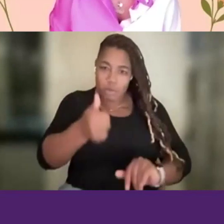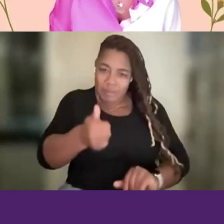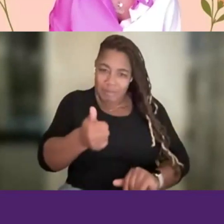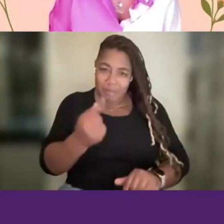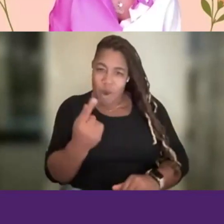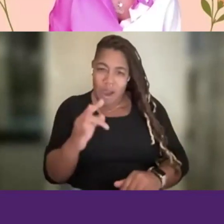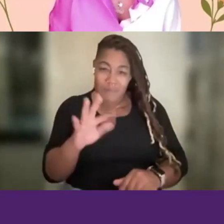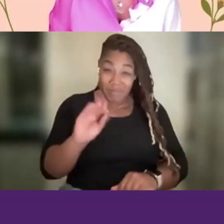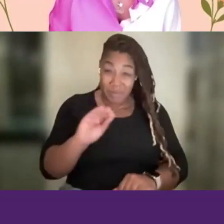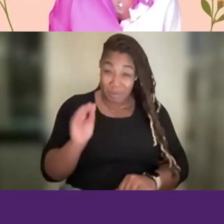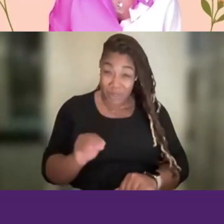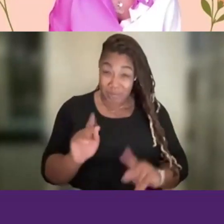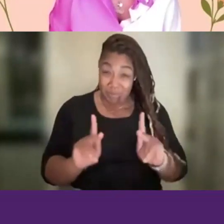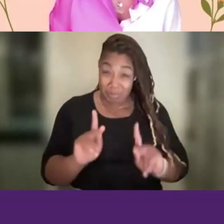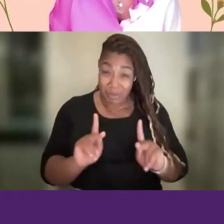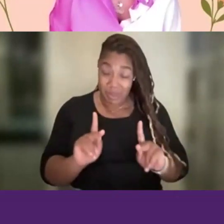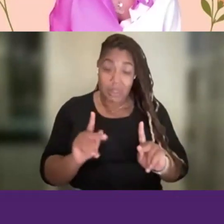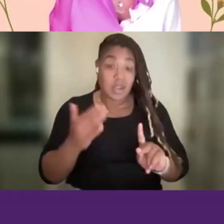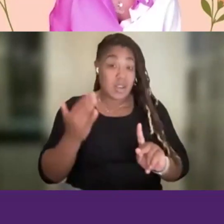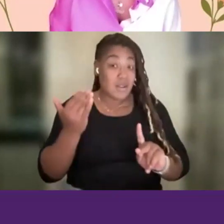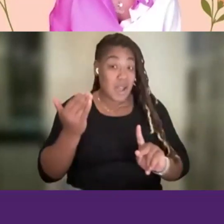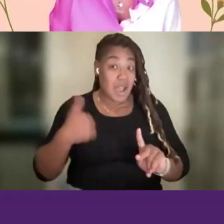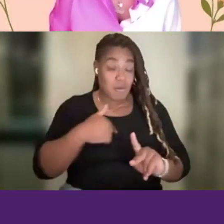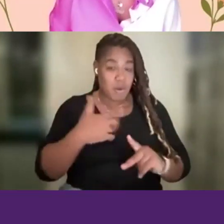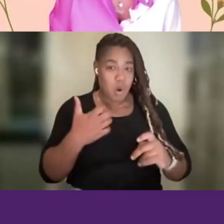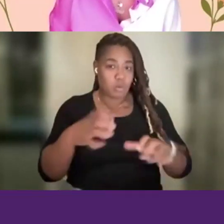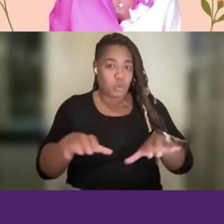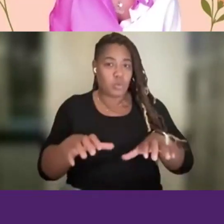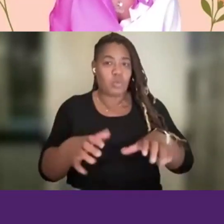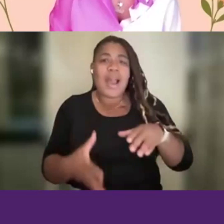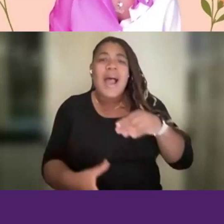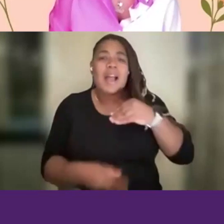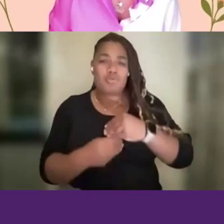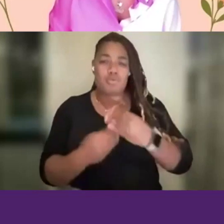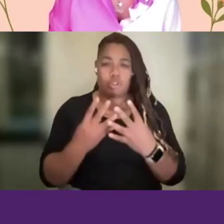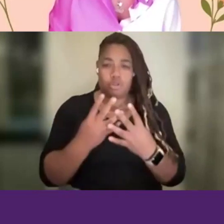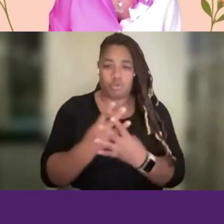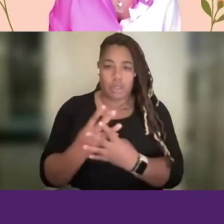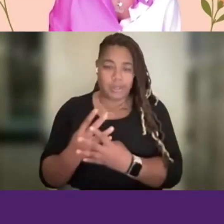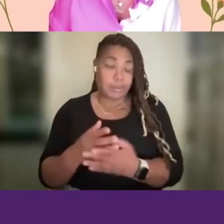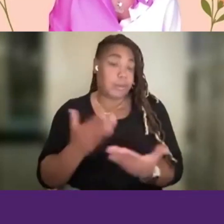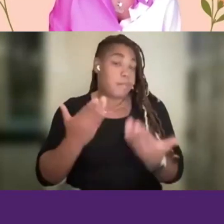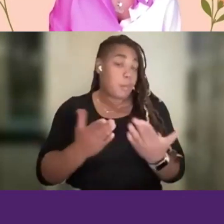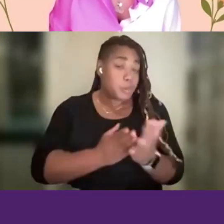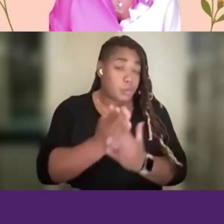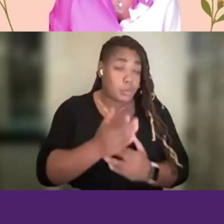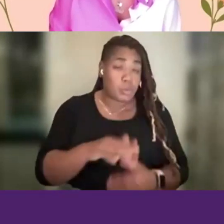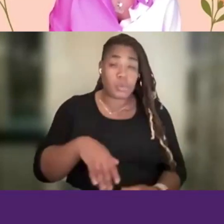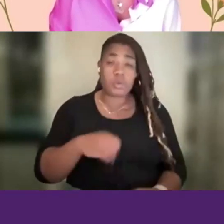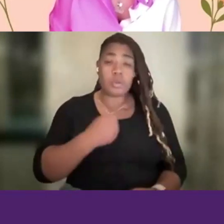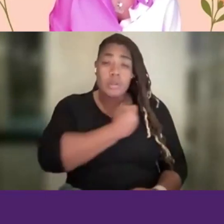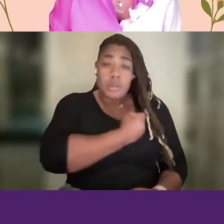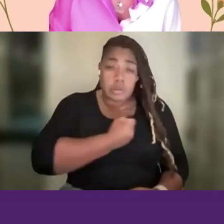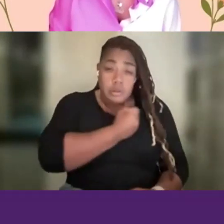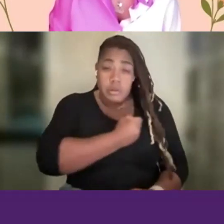50% of people, because we actually will do extra screening for you, whether that's through ultrasounds, through